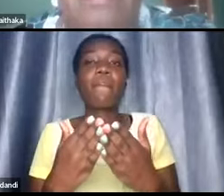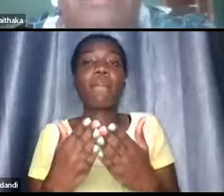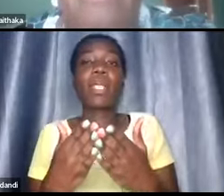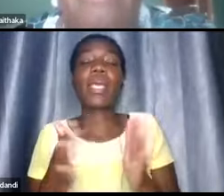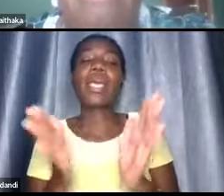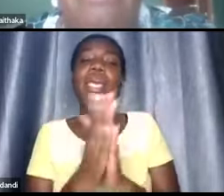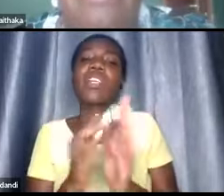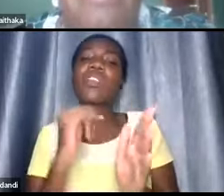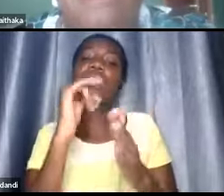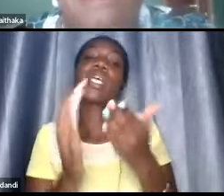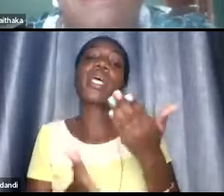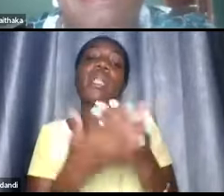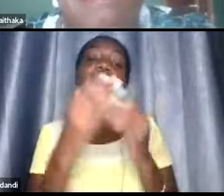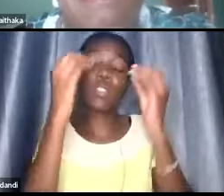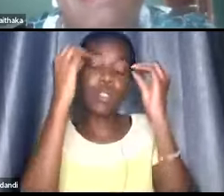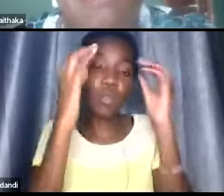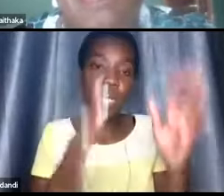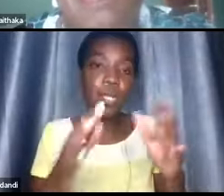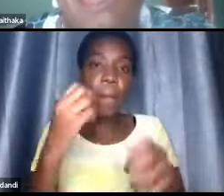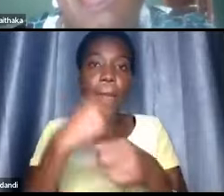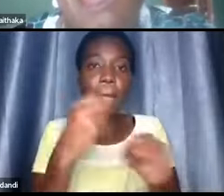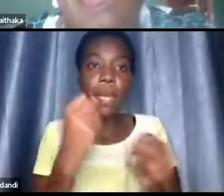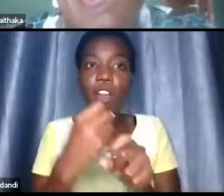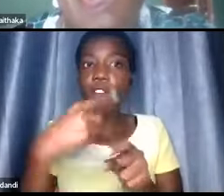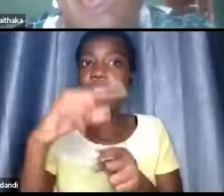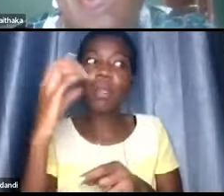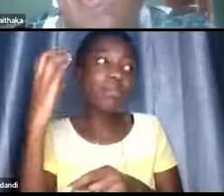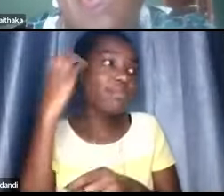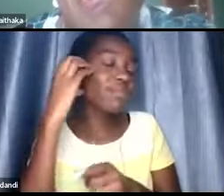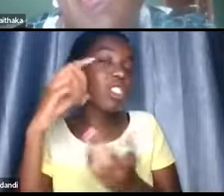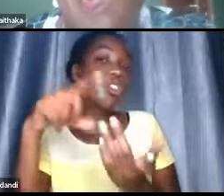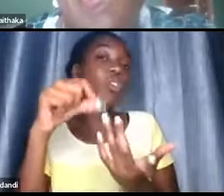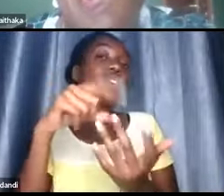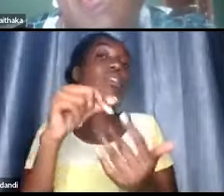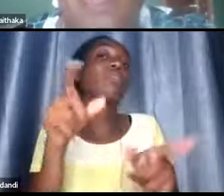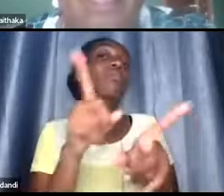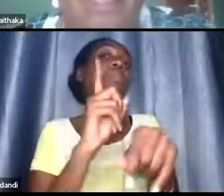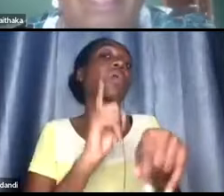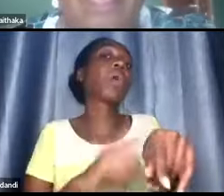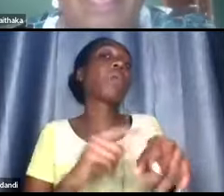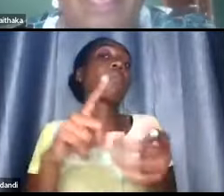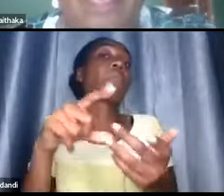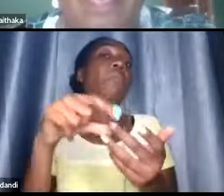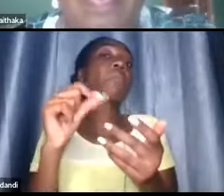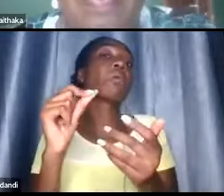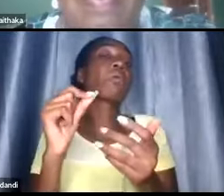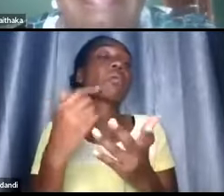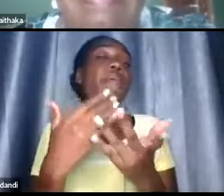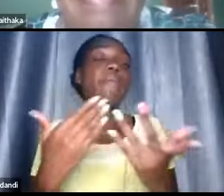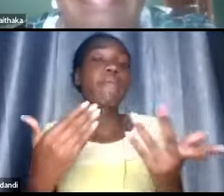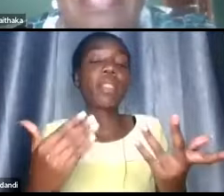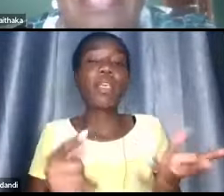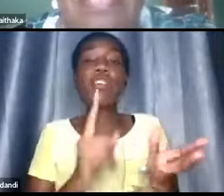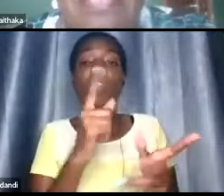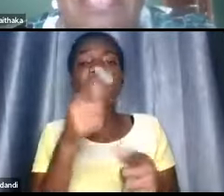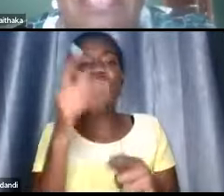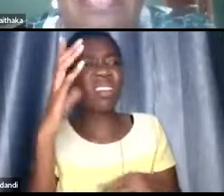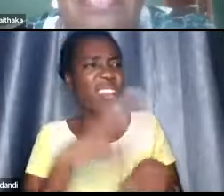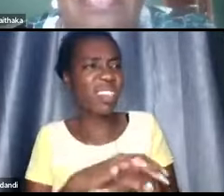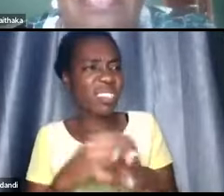assist the students to make the right career choices, even as they pick the subjects. You will find that some